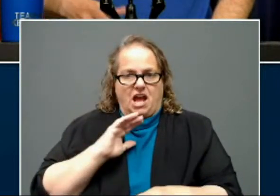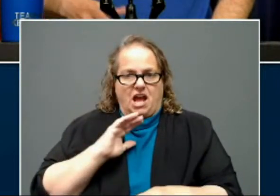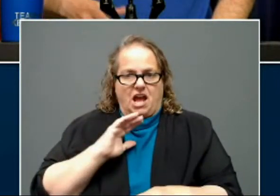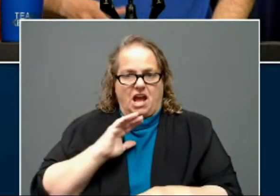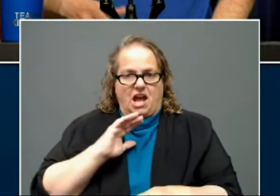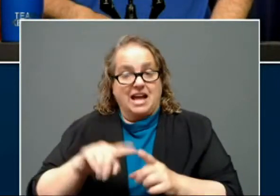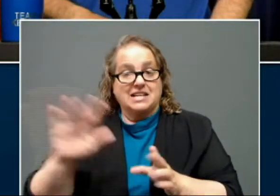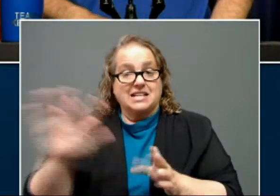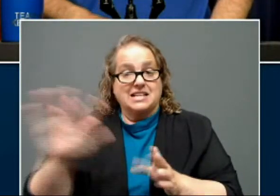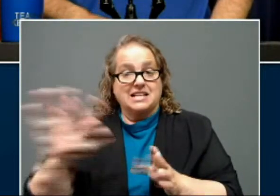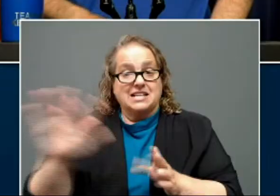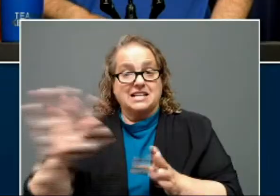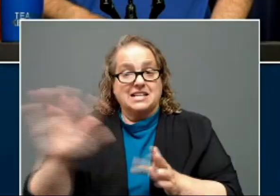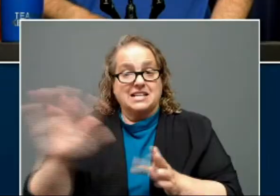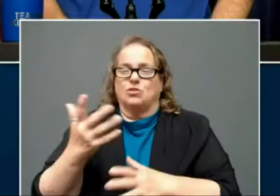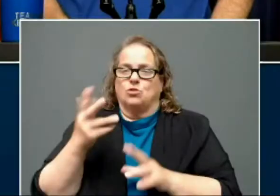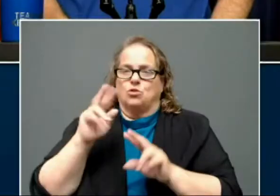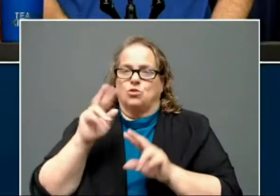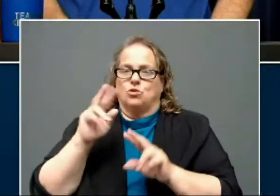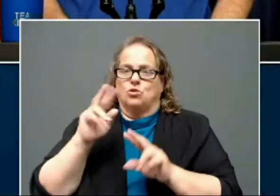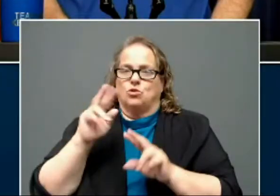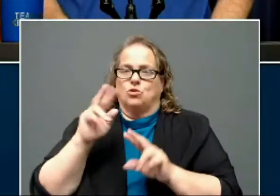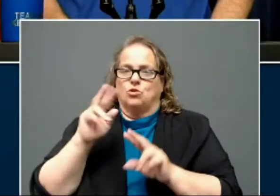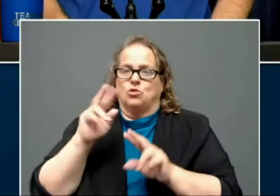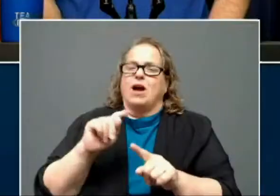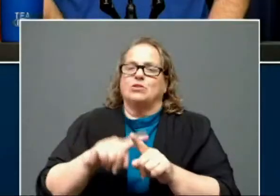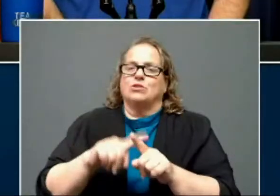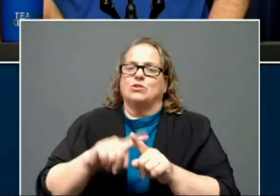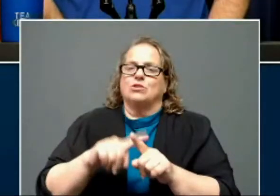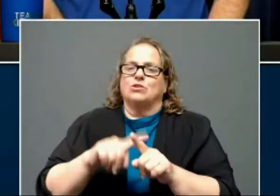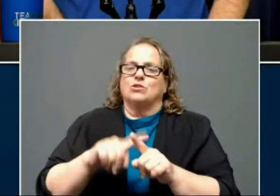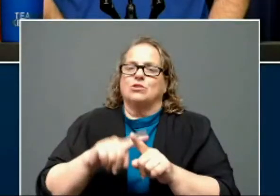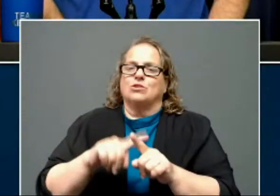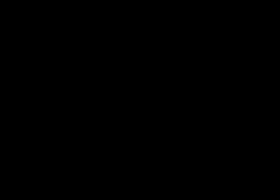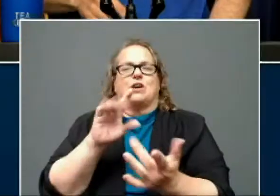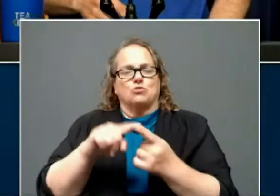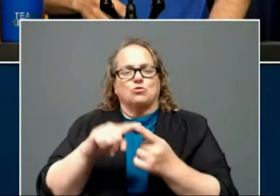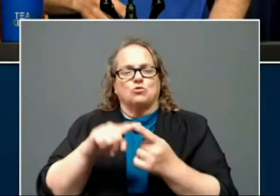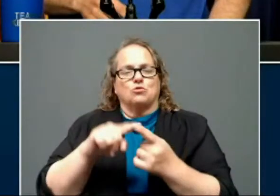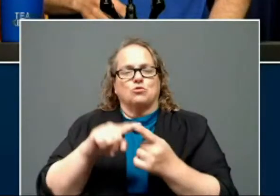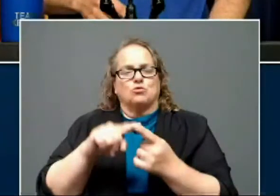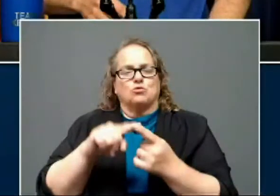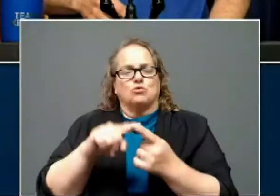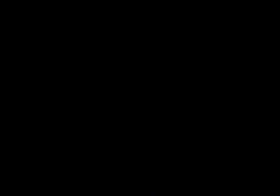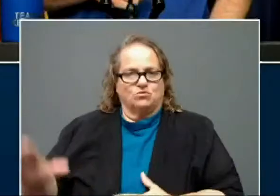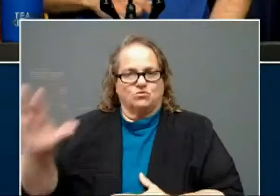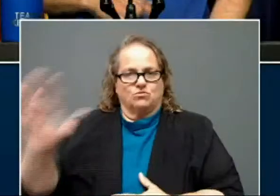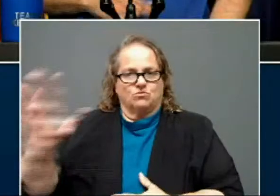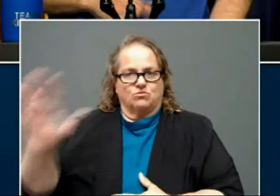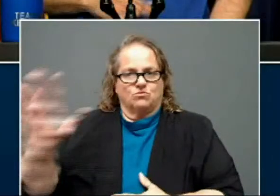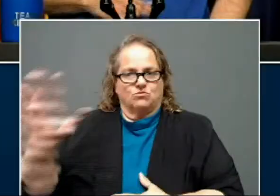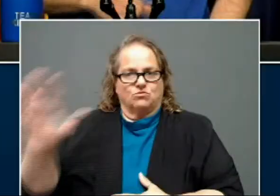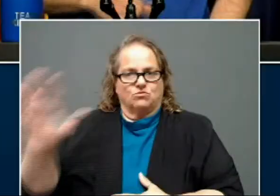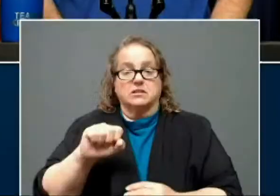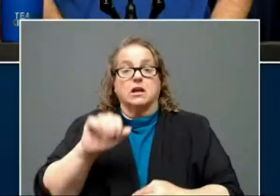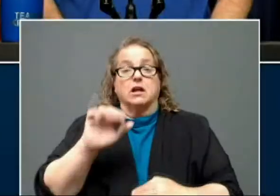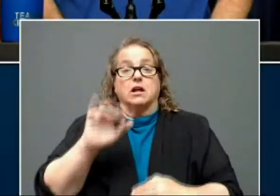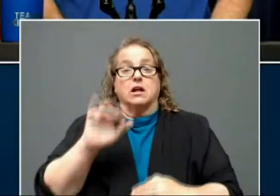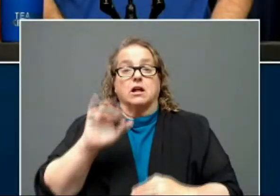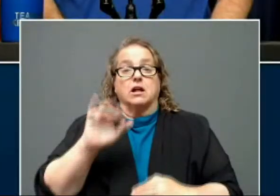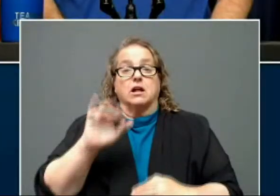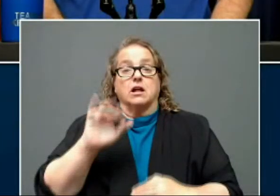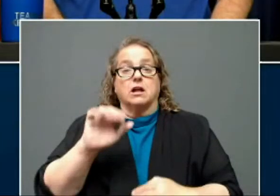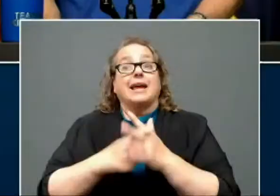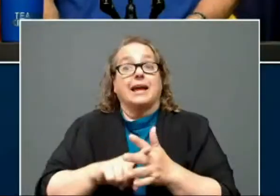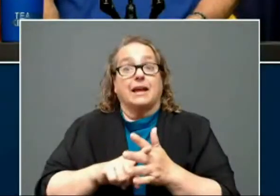more customers across the United States. Work on the project's expected to begin next year and to be completed by